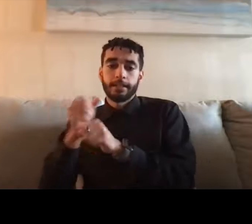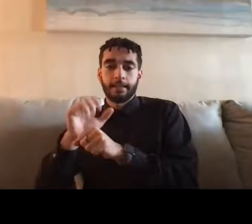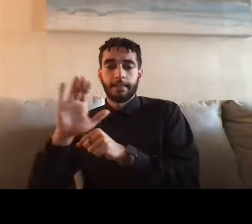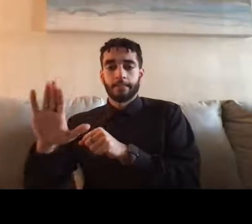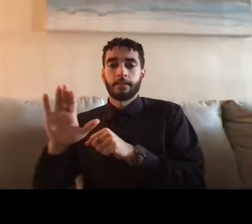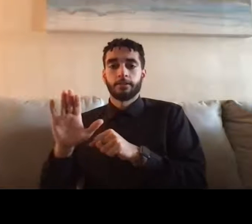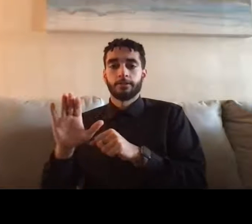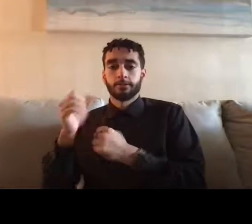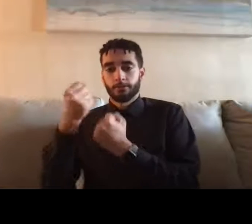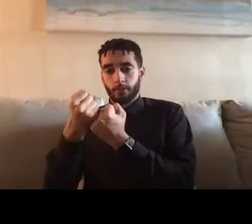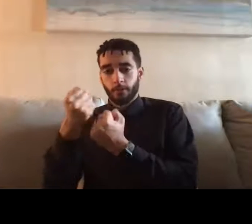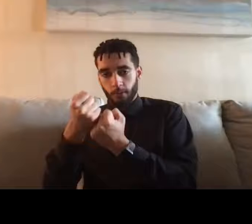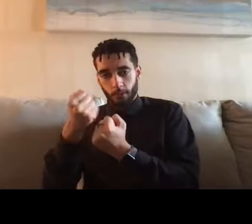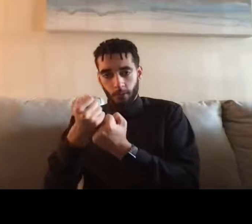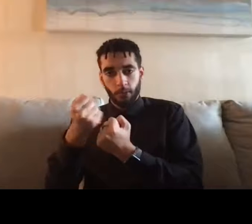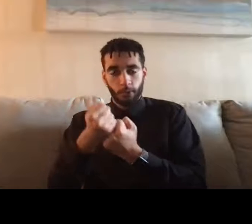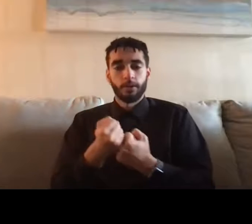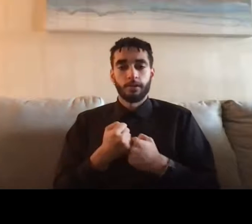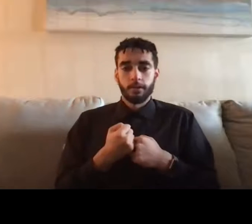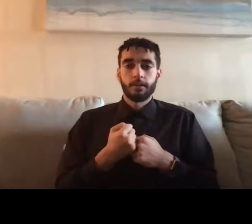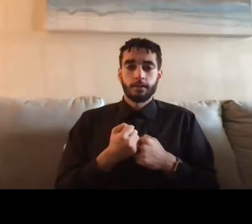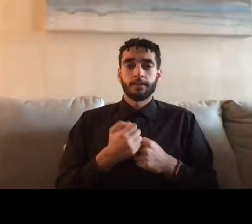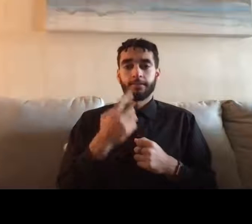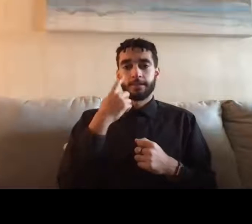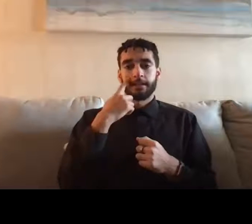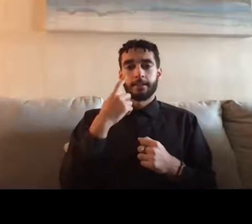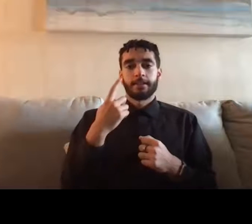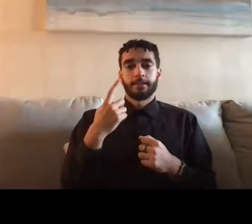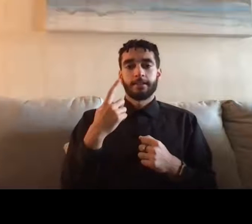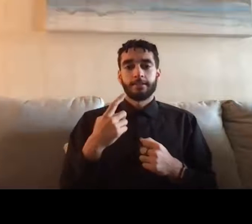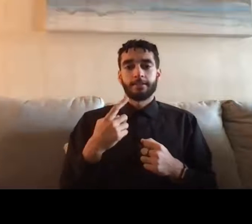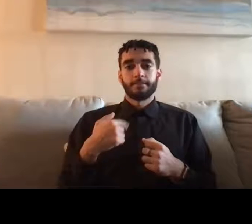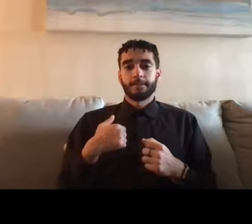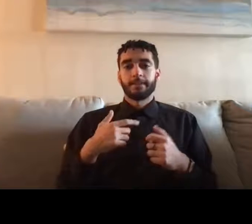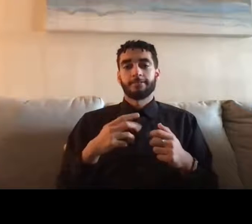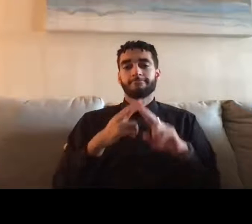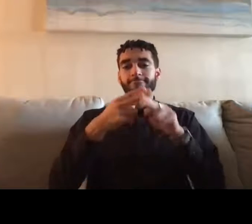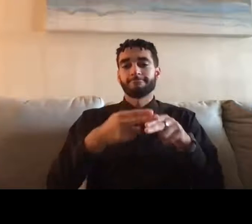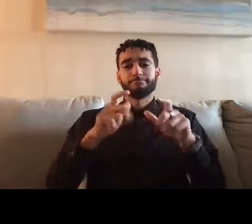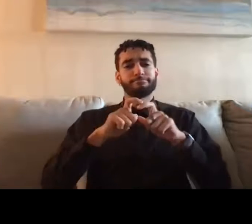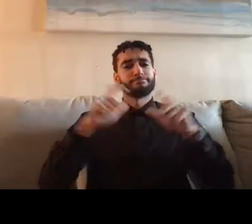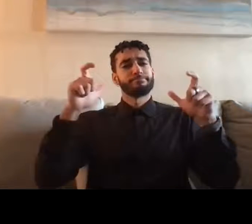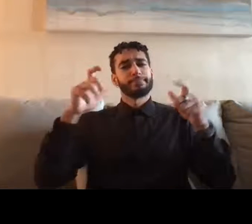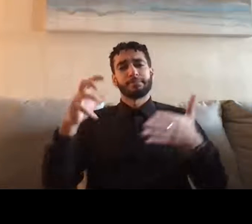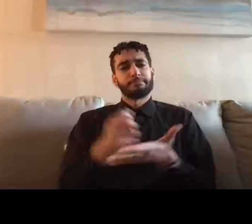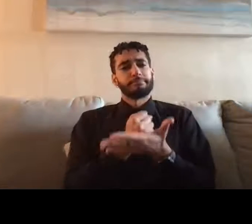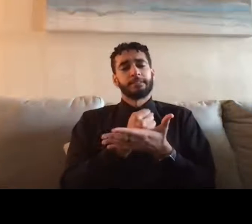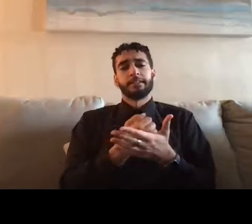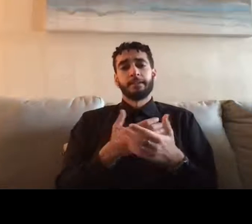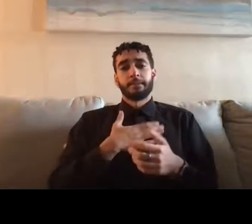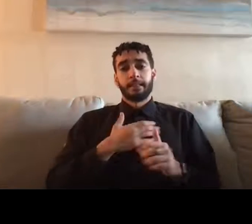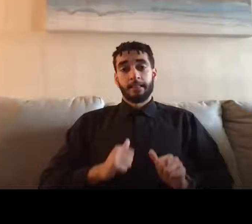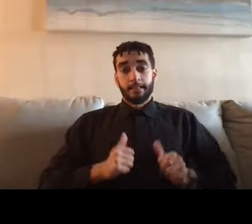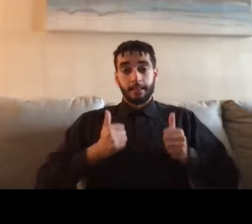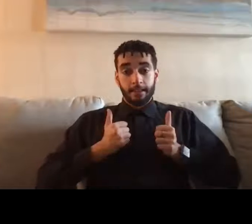I'm thinking about what I often call the biggest privilege of my life, which was providing care to